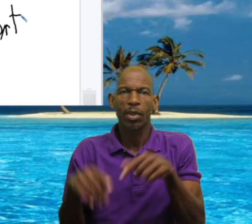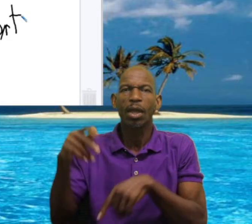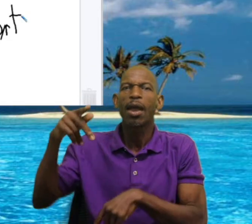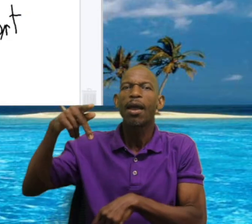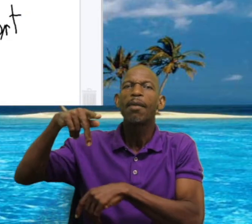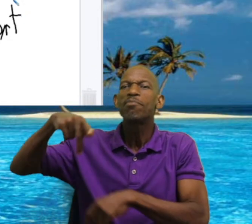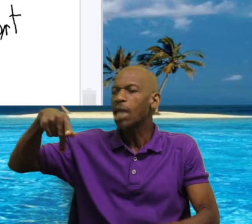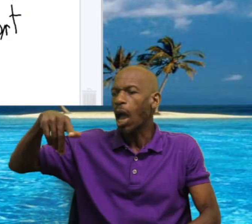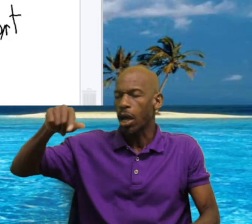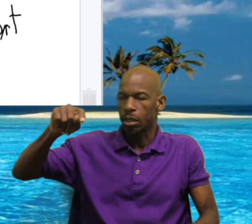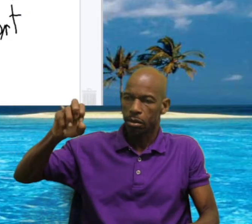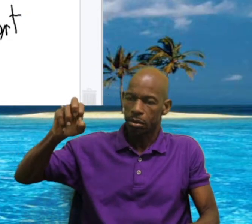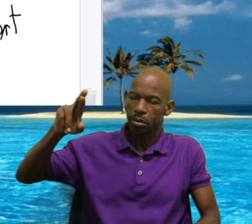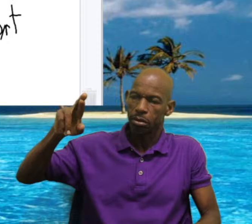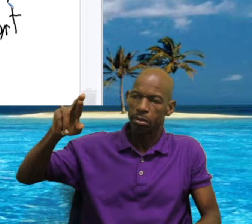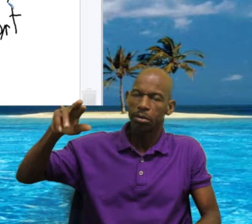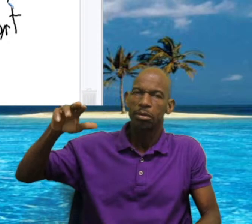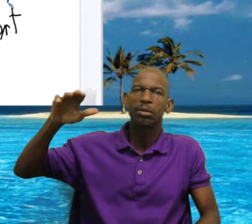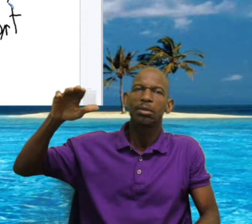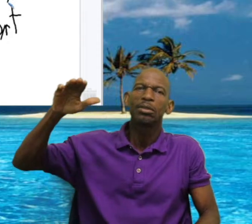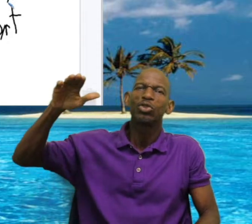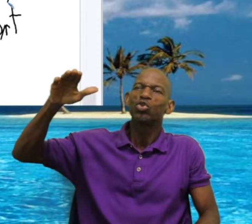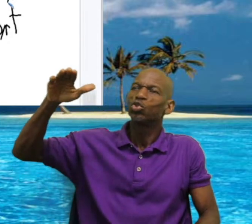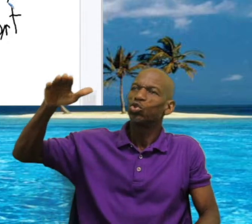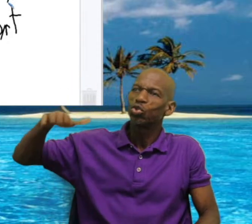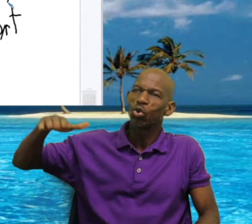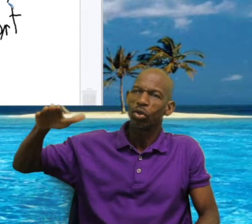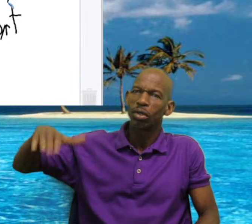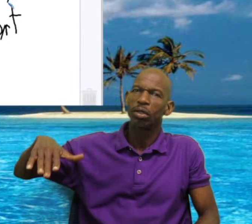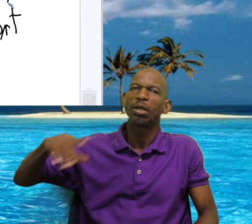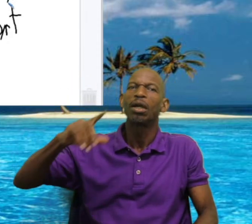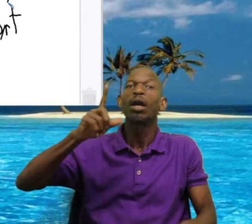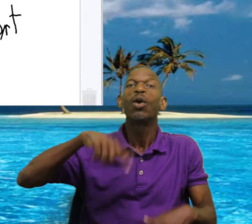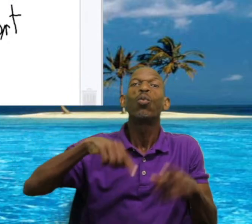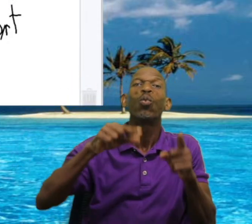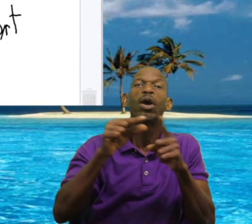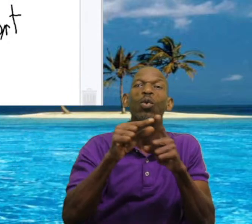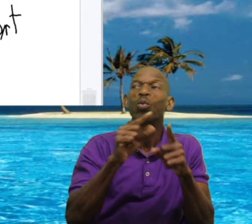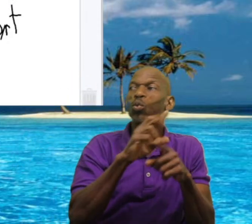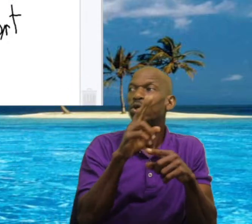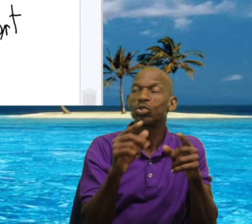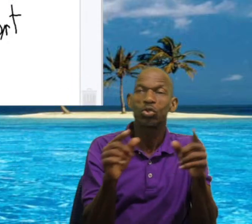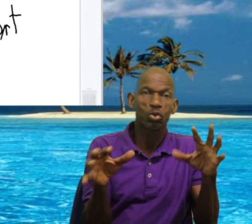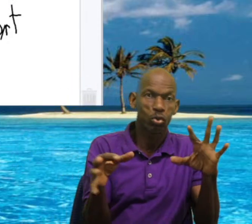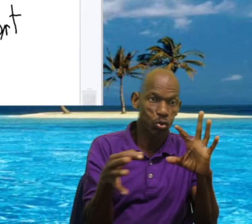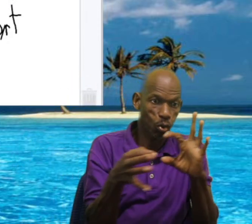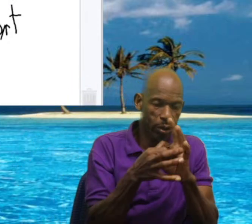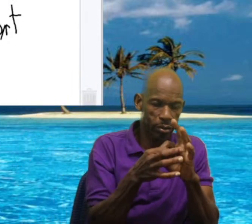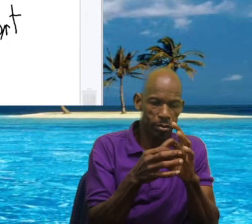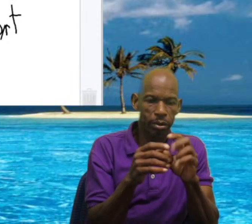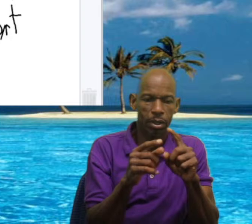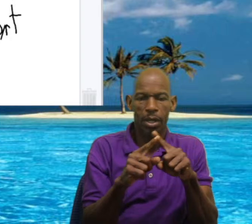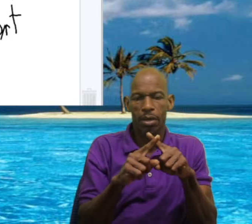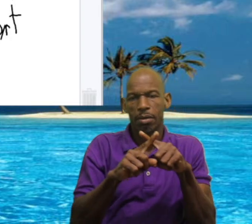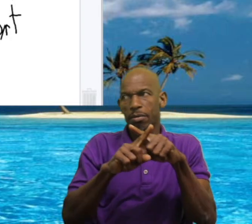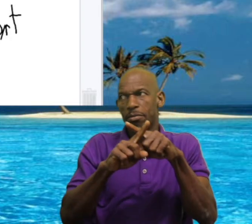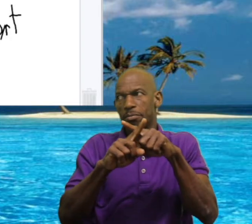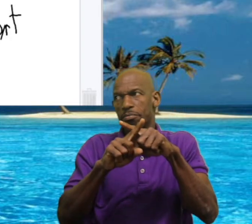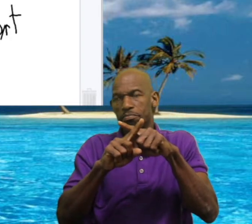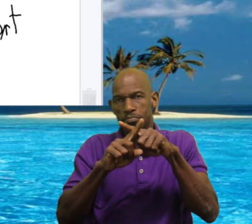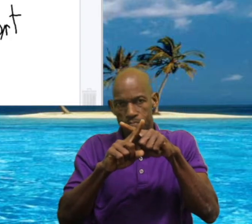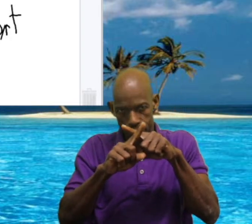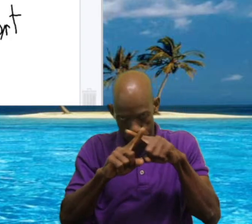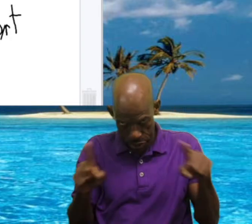word but. And I am really sad that I put that in that